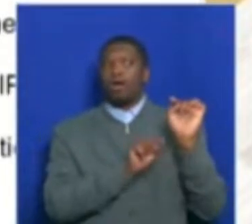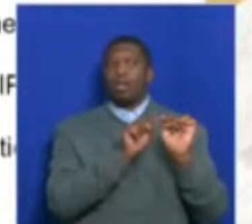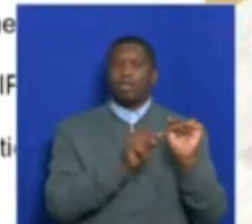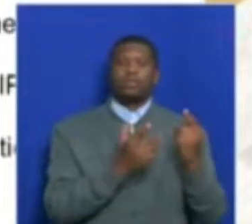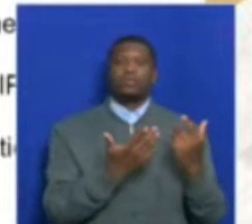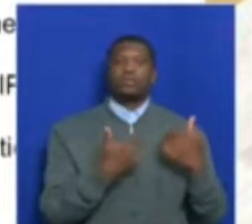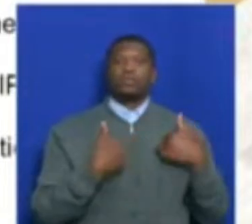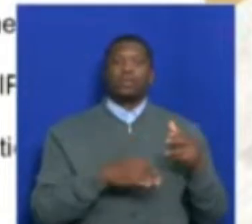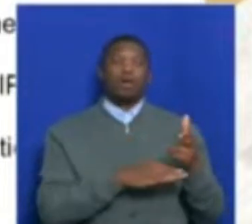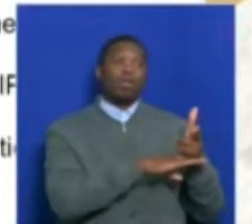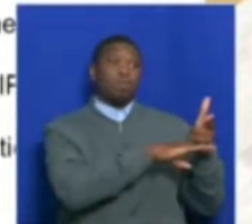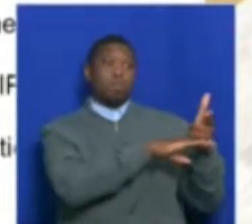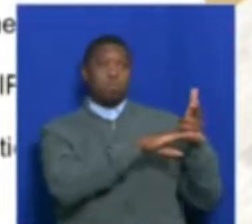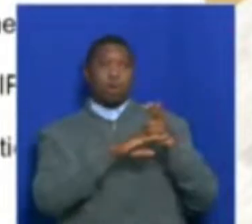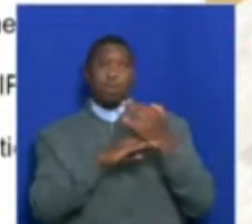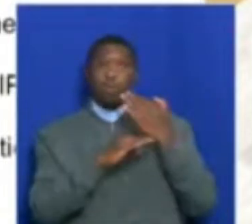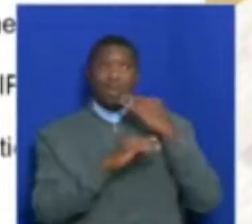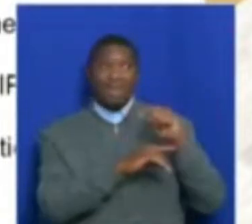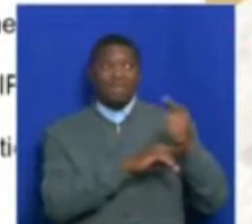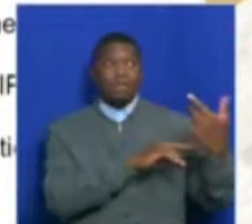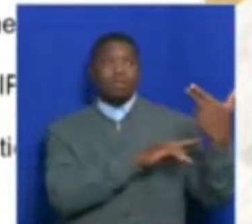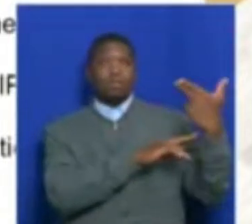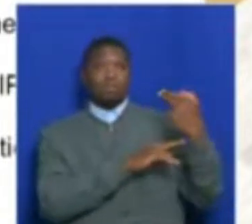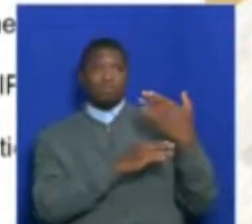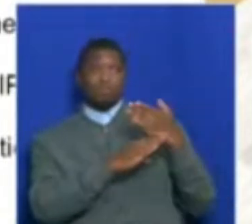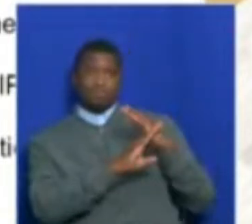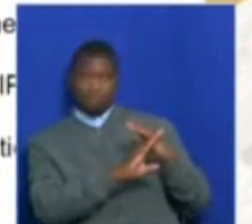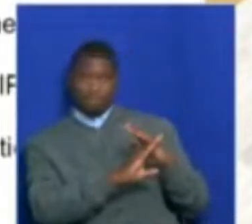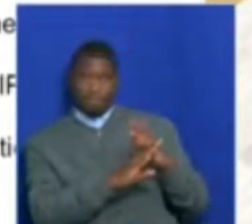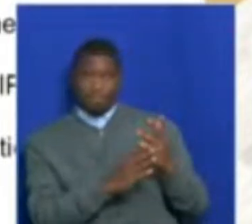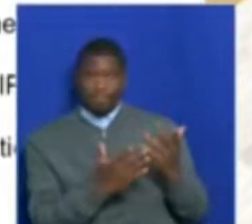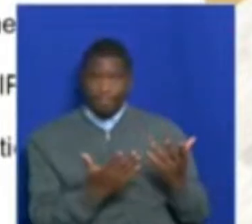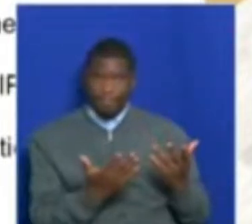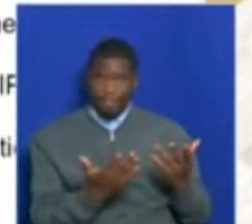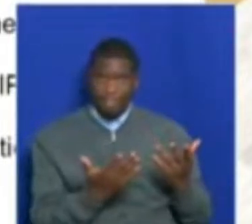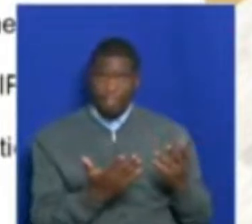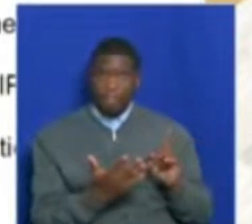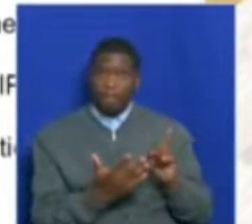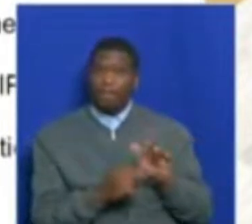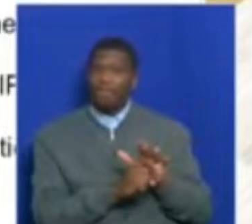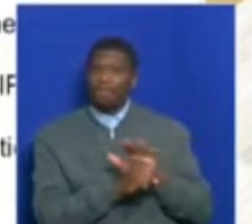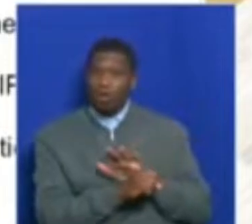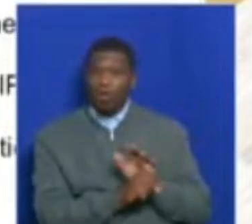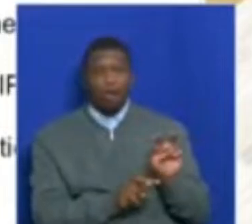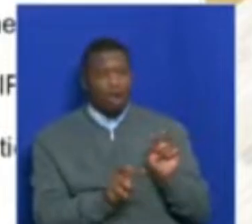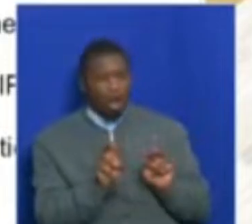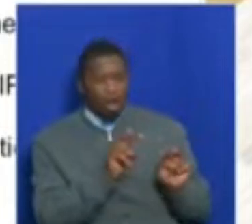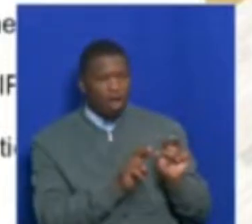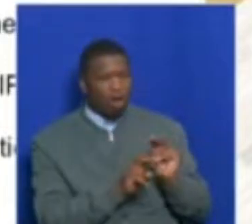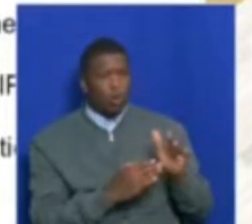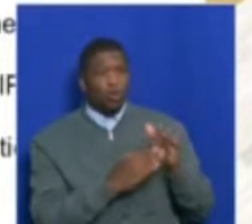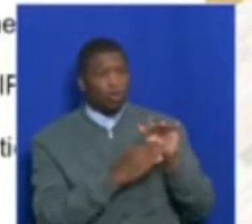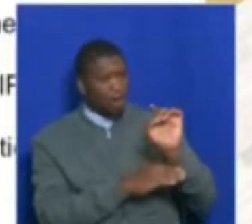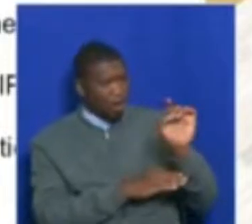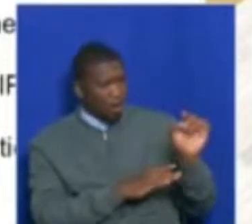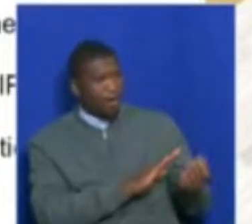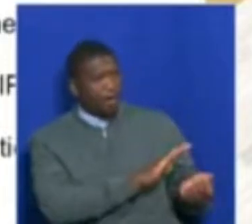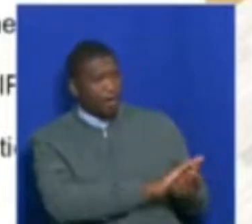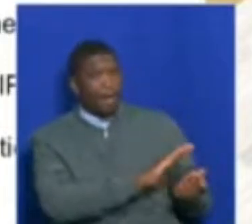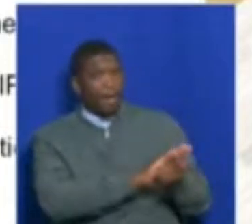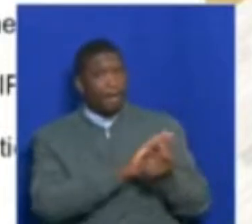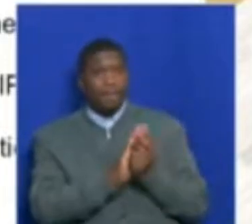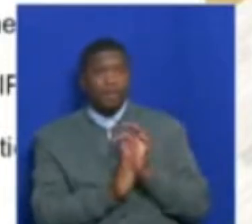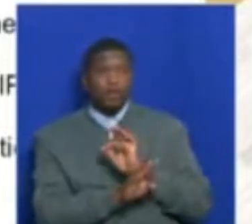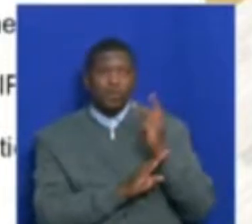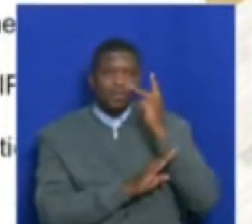having been shot at by suspects, in the overwhelming majority of cases, there is no evidence of any